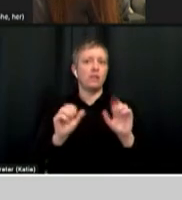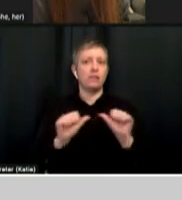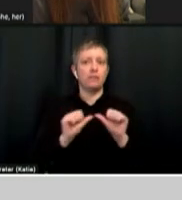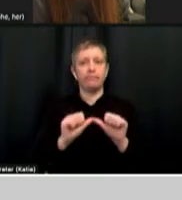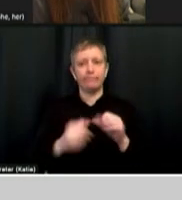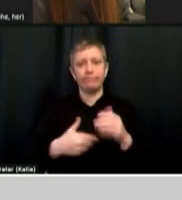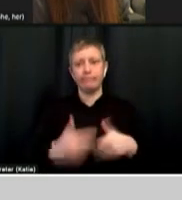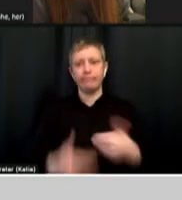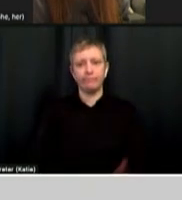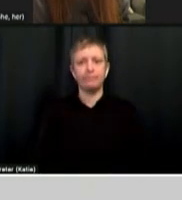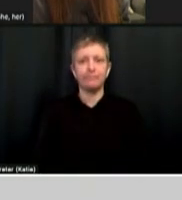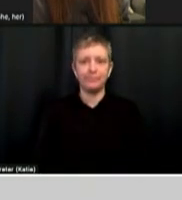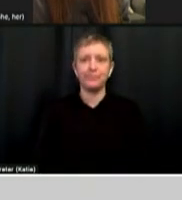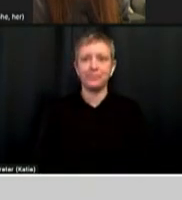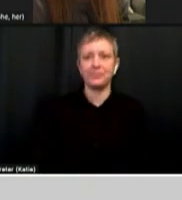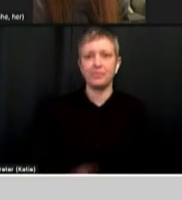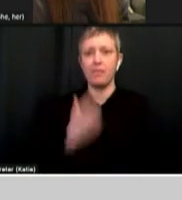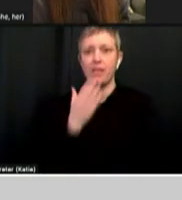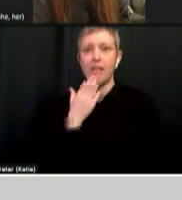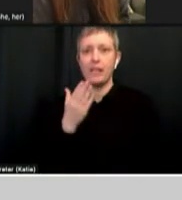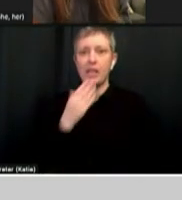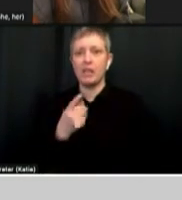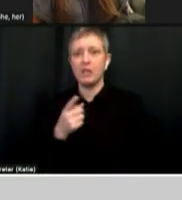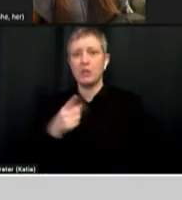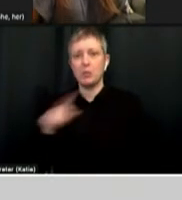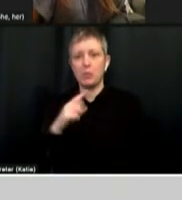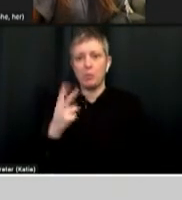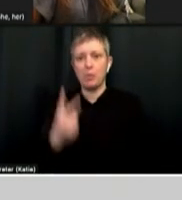Thank you. Thank you both. Dr. Allen?